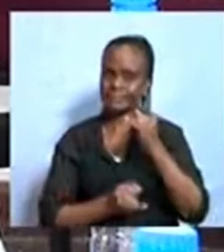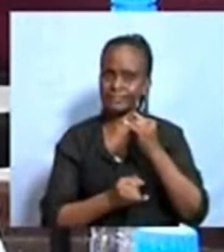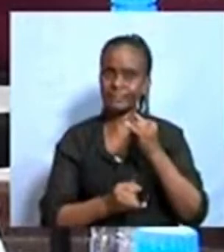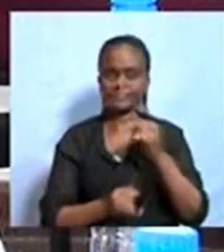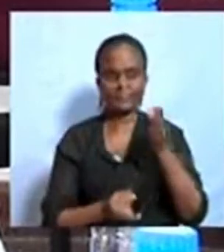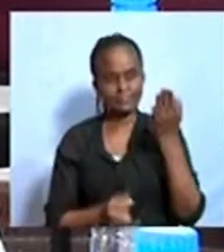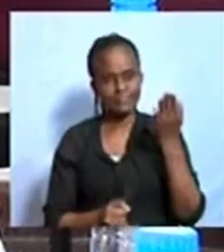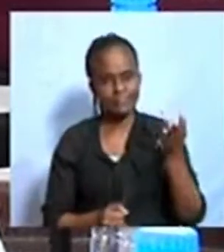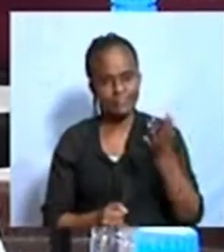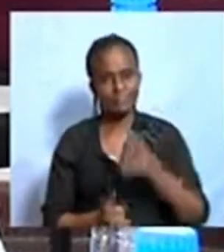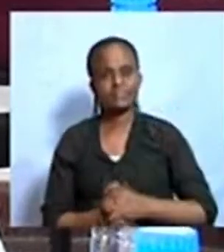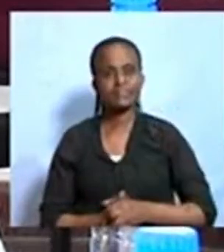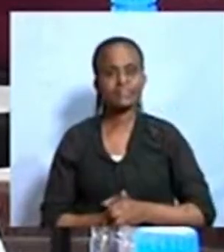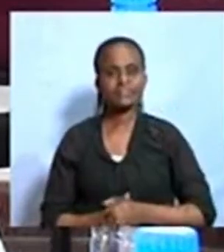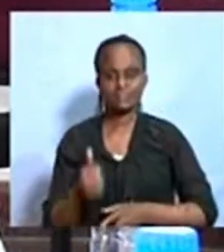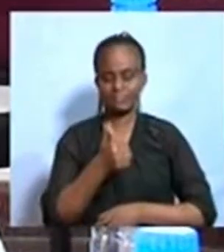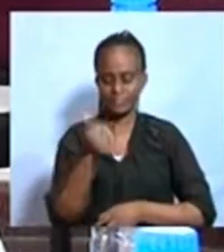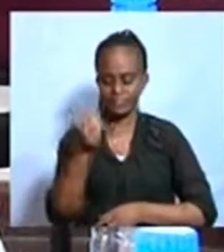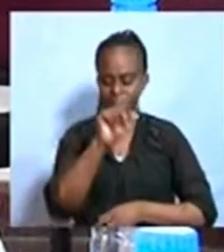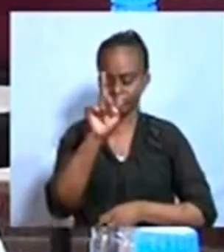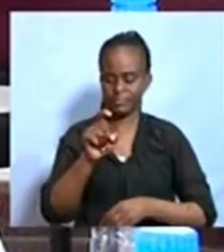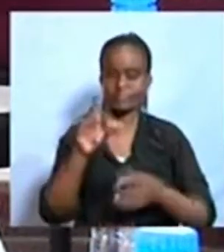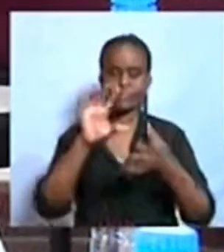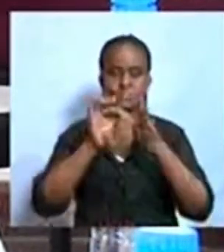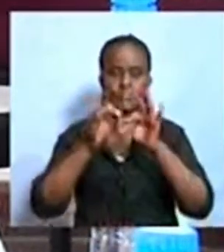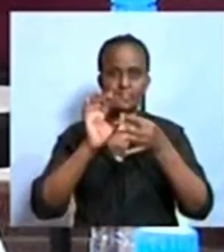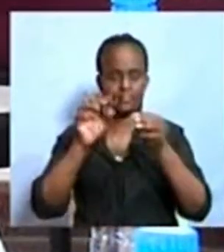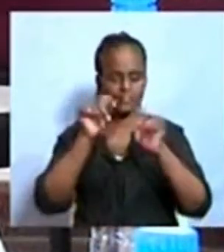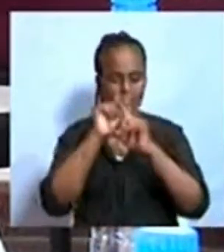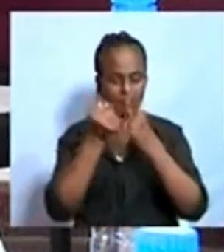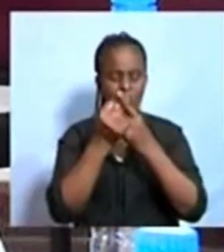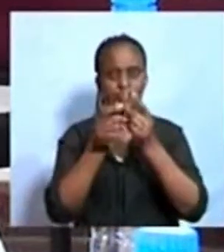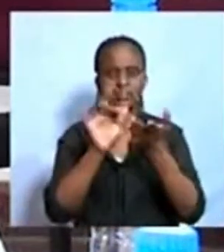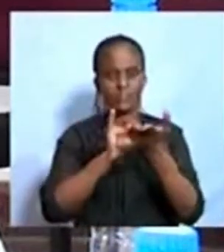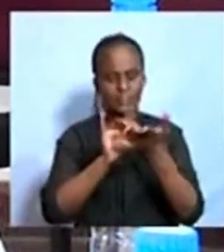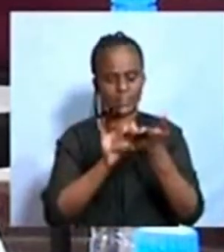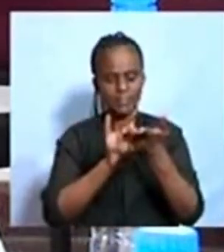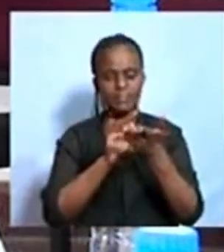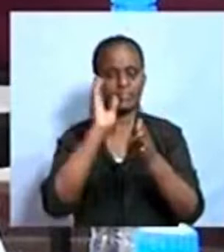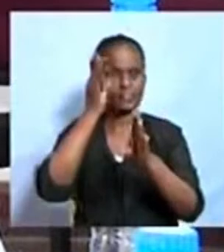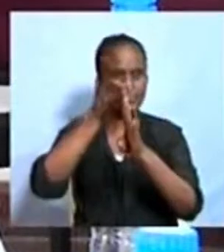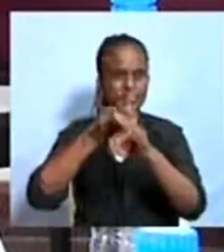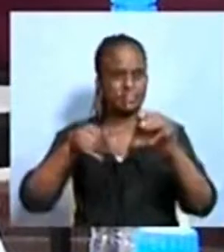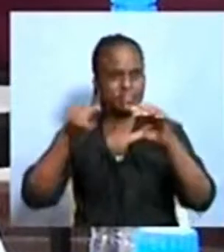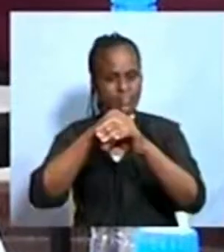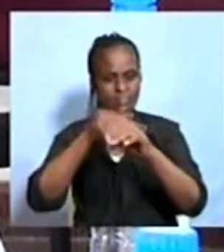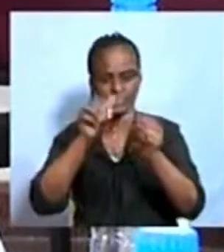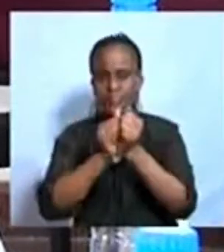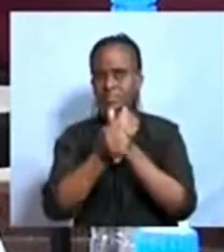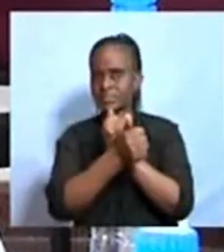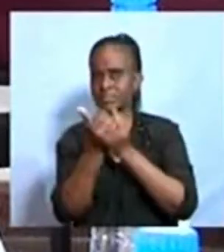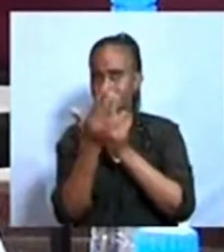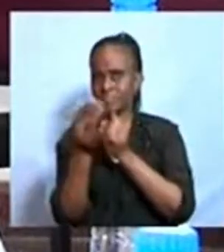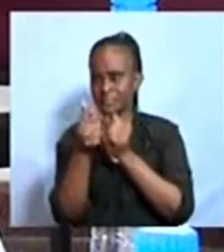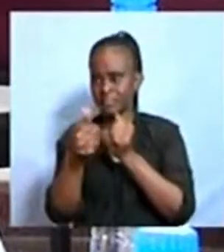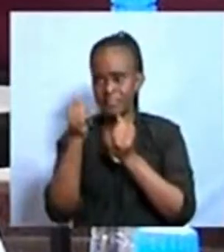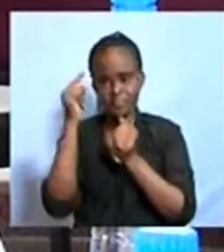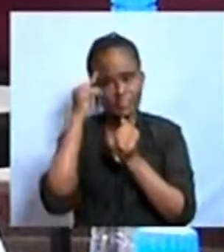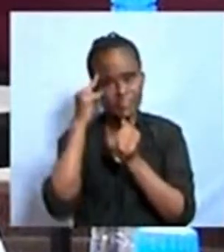And I think the other question was also linked on the traditional medicines, the direct involvement and everything else. We do think